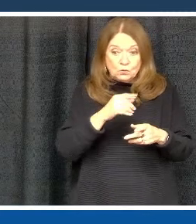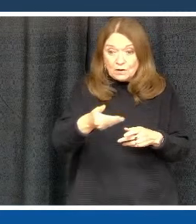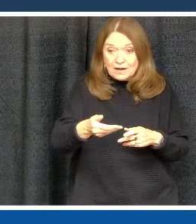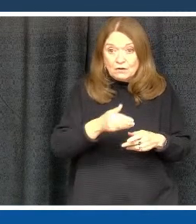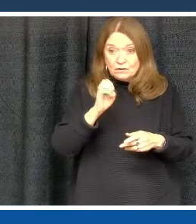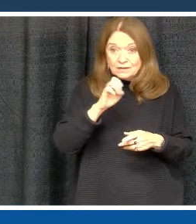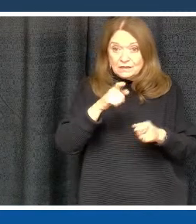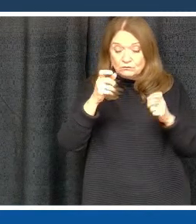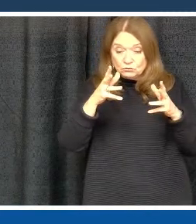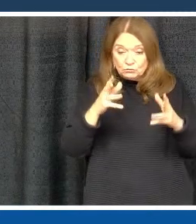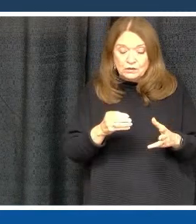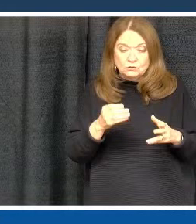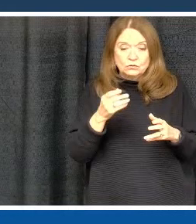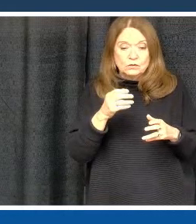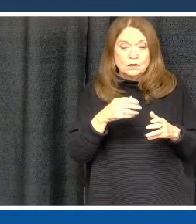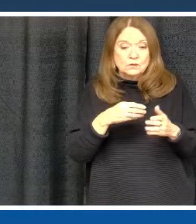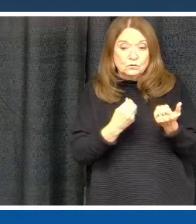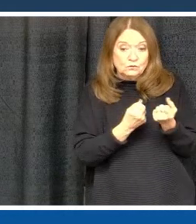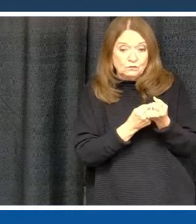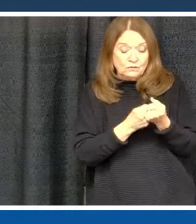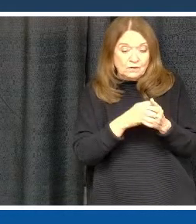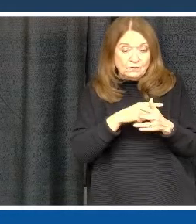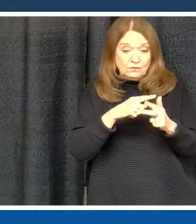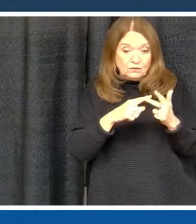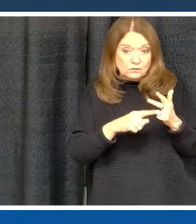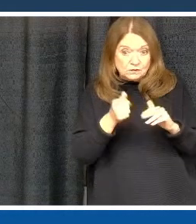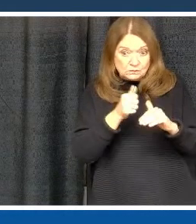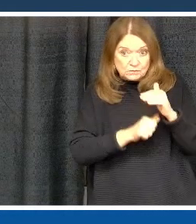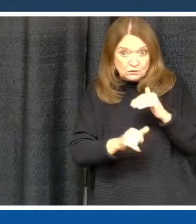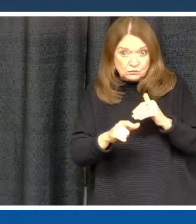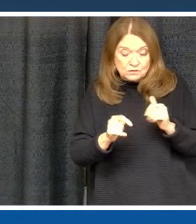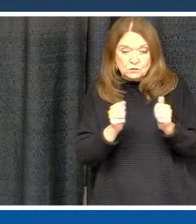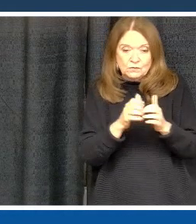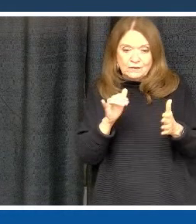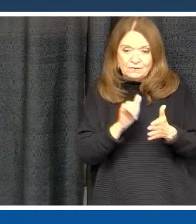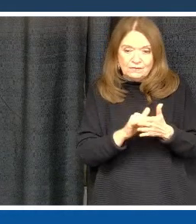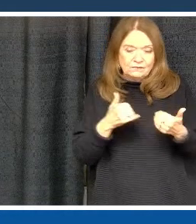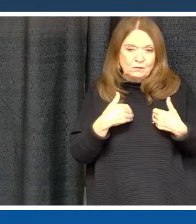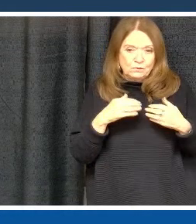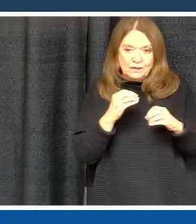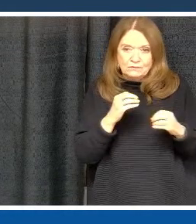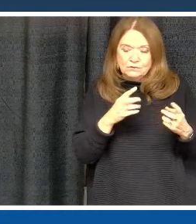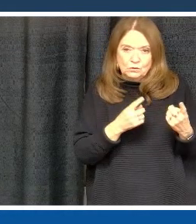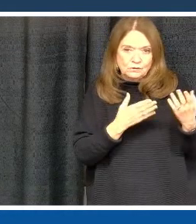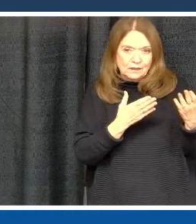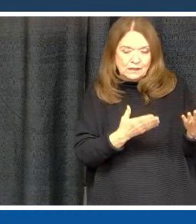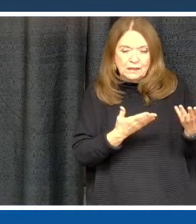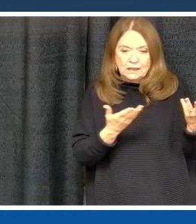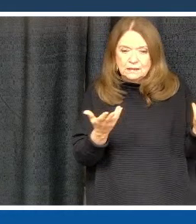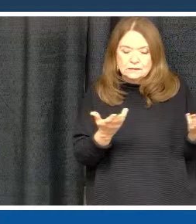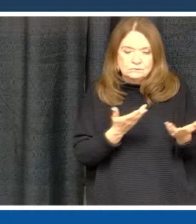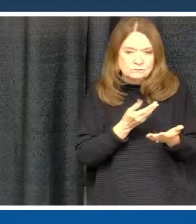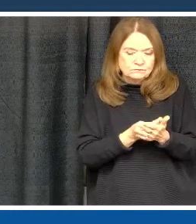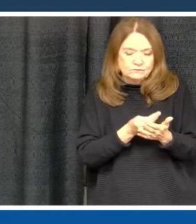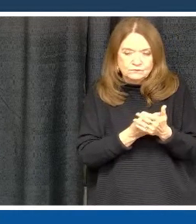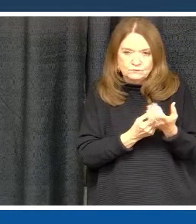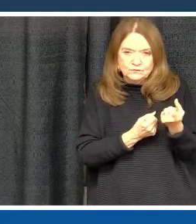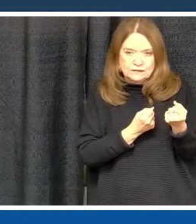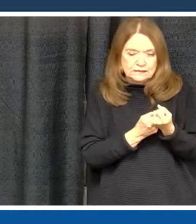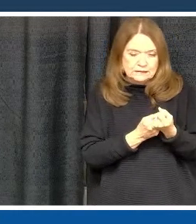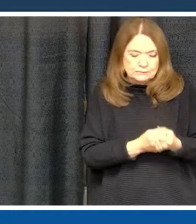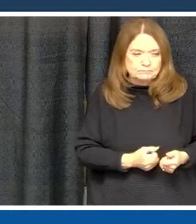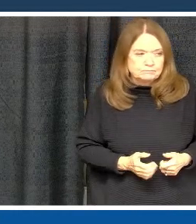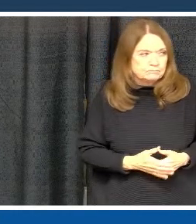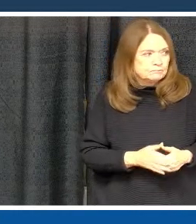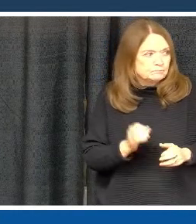executive director. So without the funding source, those entities would have no dedicated revenue stream to fund them. Okay, and then